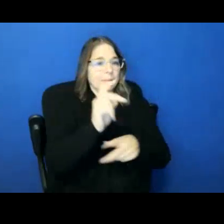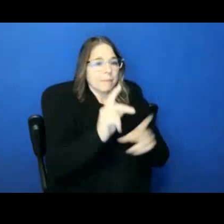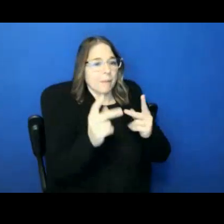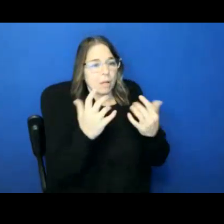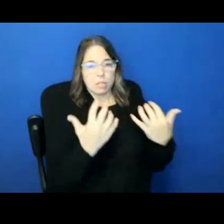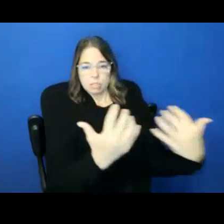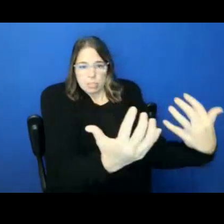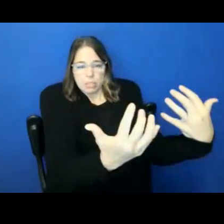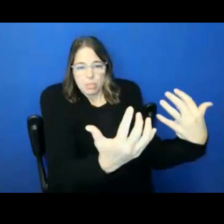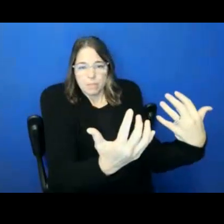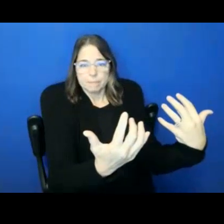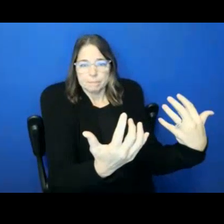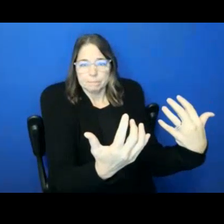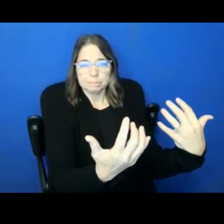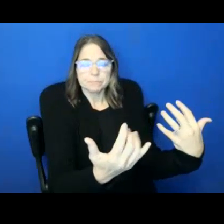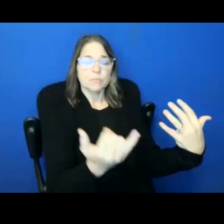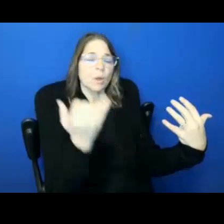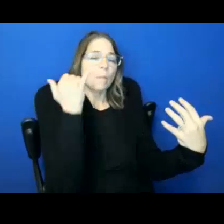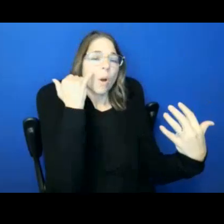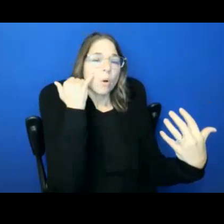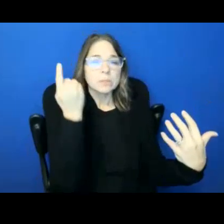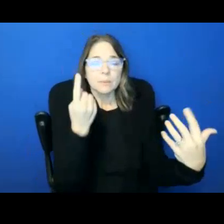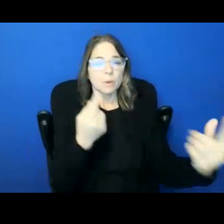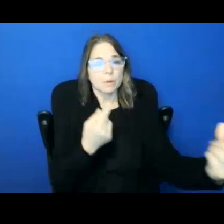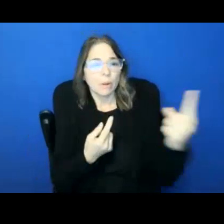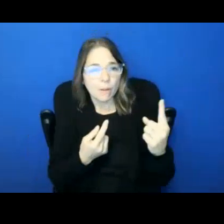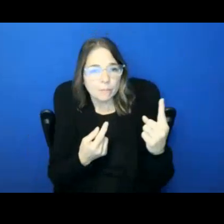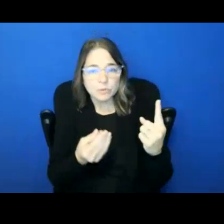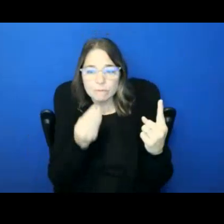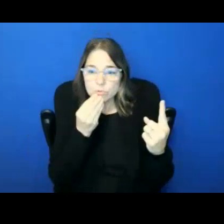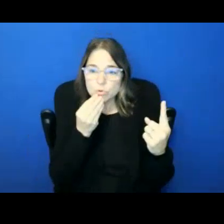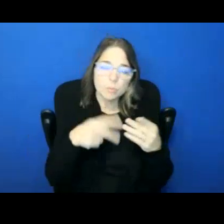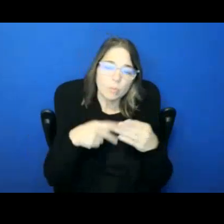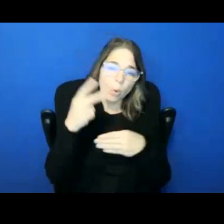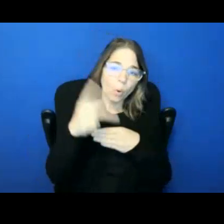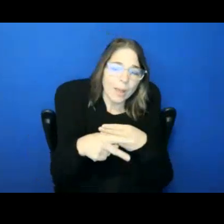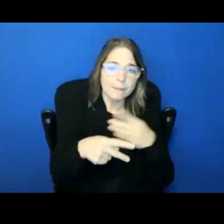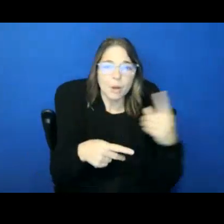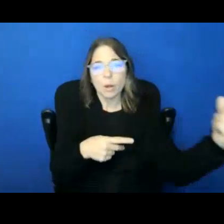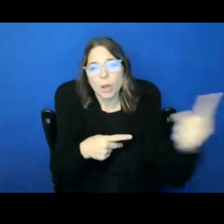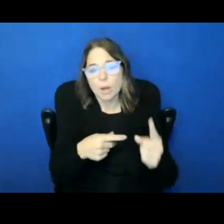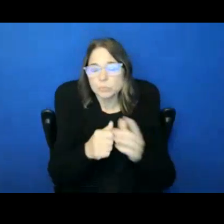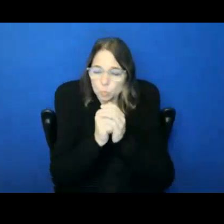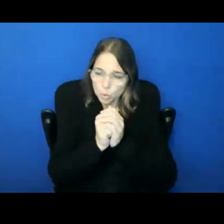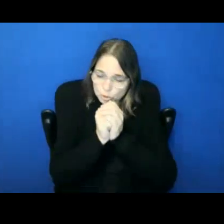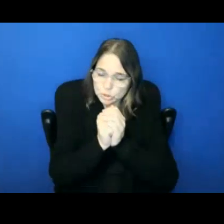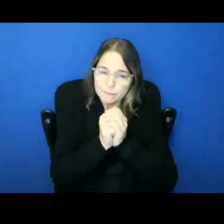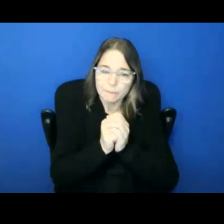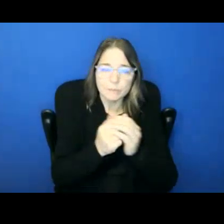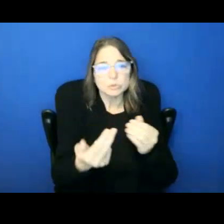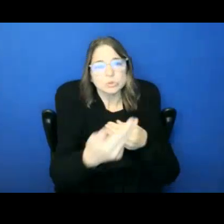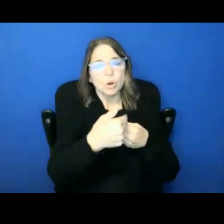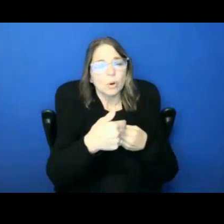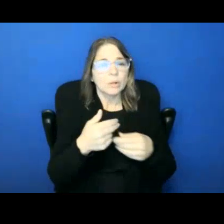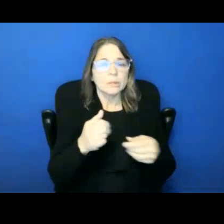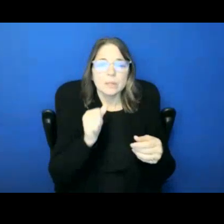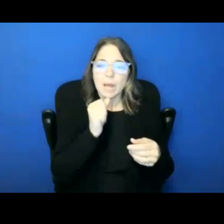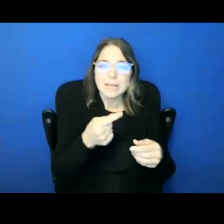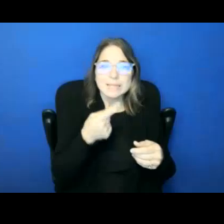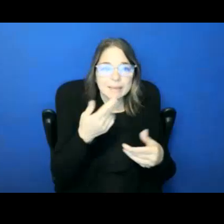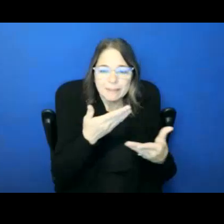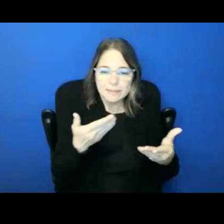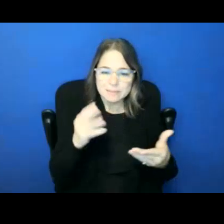they encounter someone who, let's say, comes to a food program or who comes to worship, that they're not saying the things that, Megan,